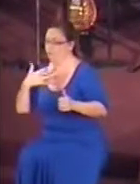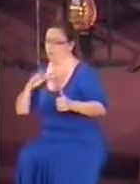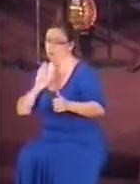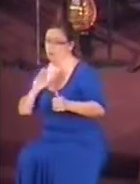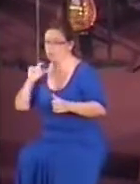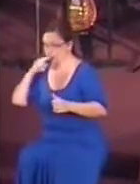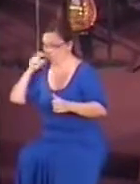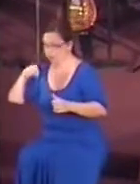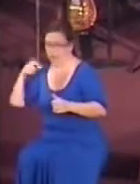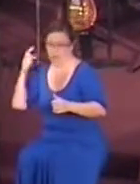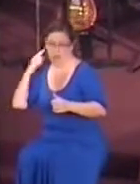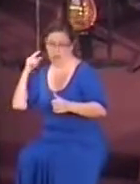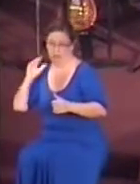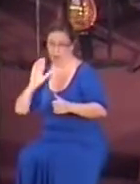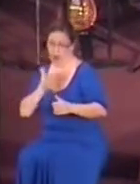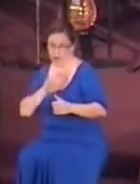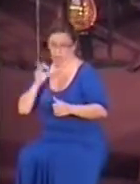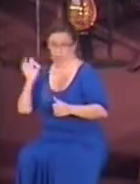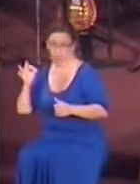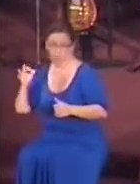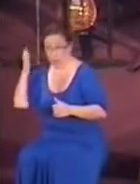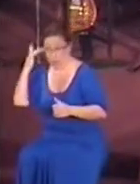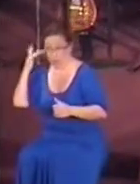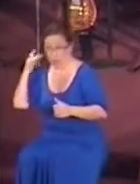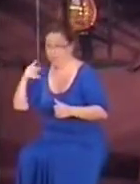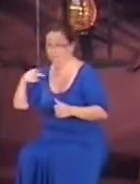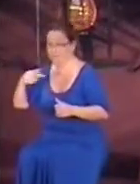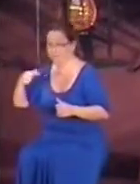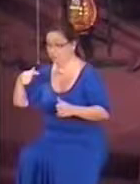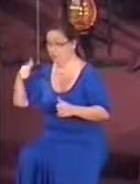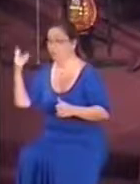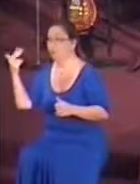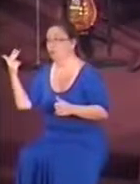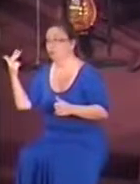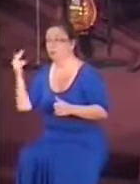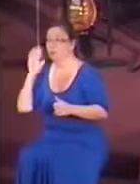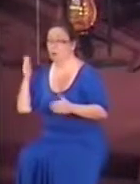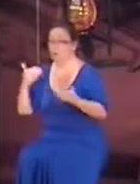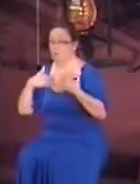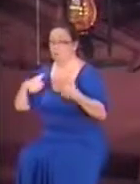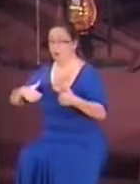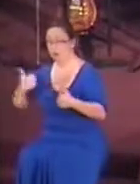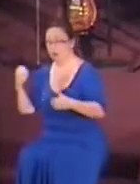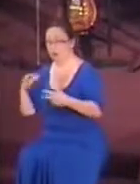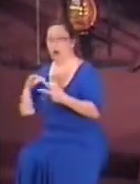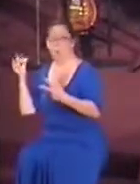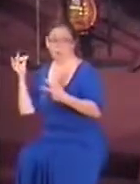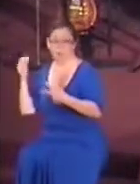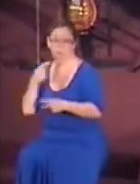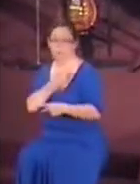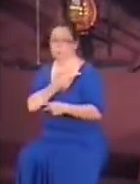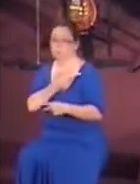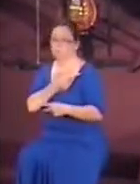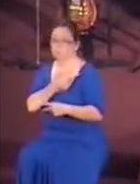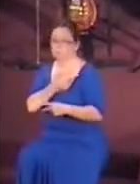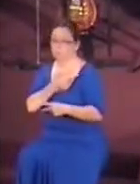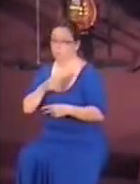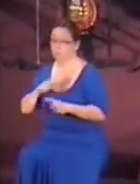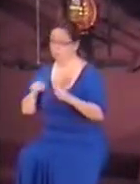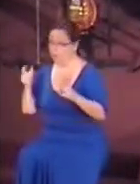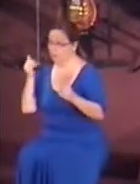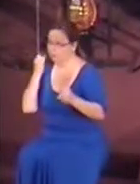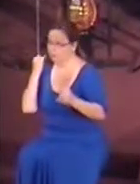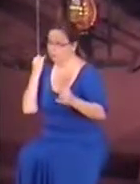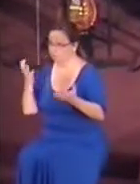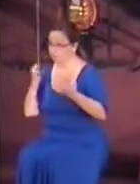kids should hear a sermon like that, because it will be PG-13, there will be that alternative that you can take your kids to. But if you